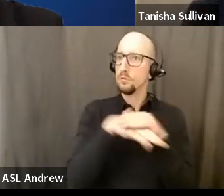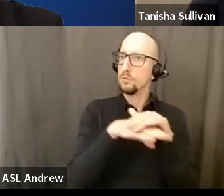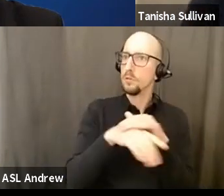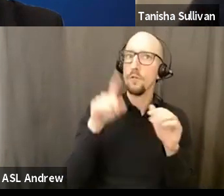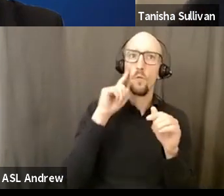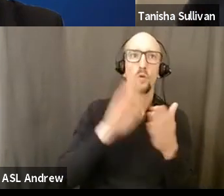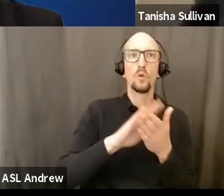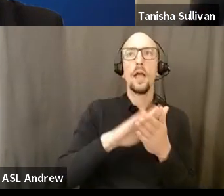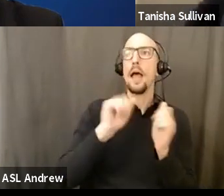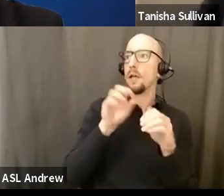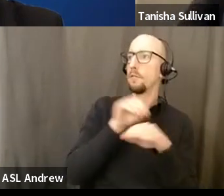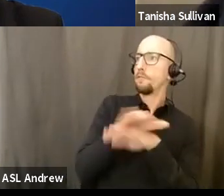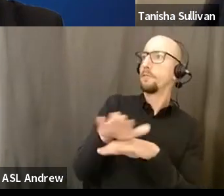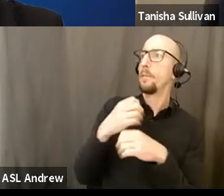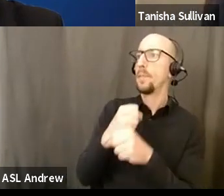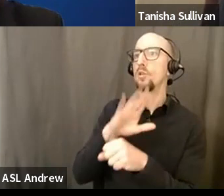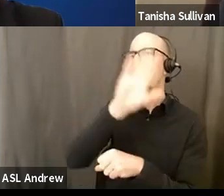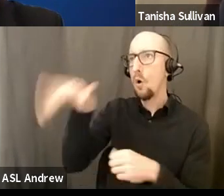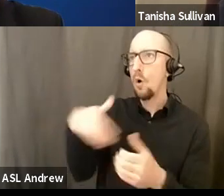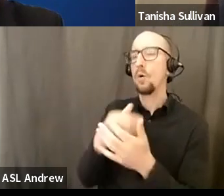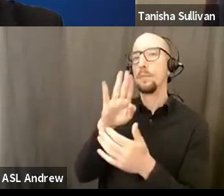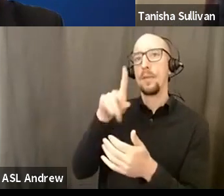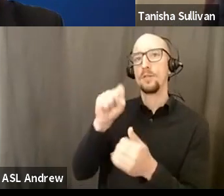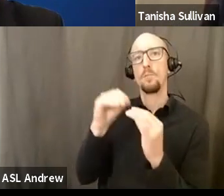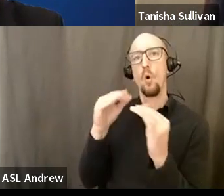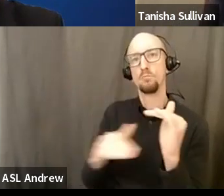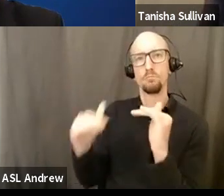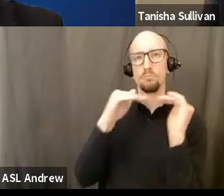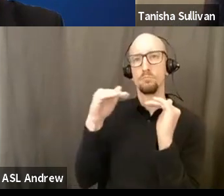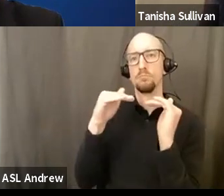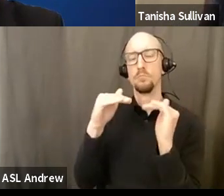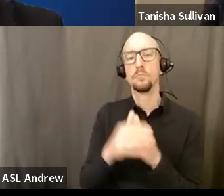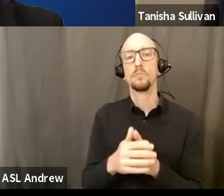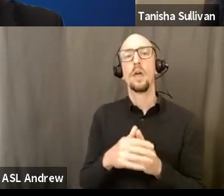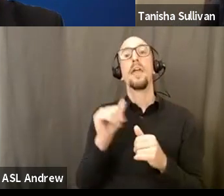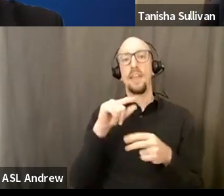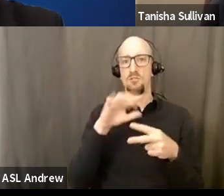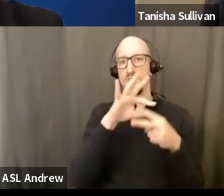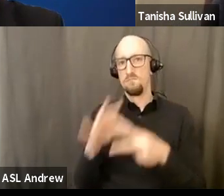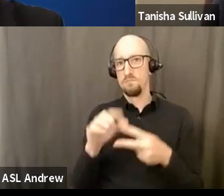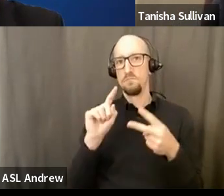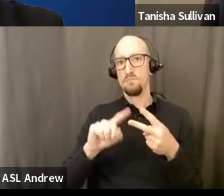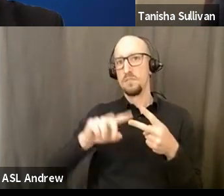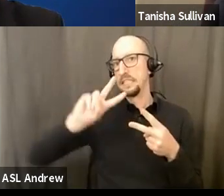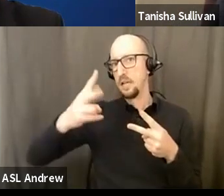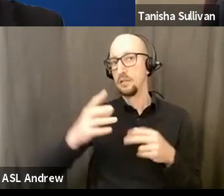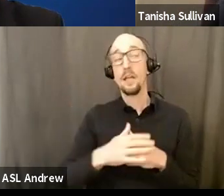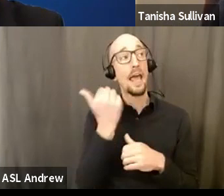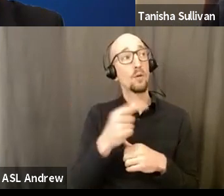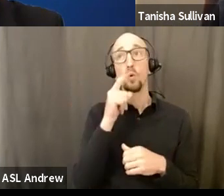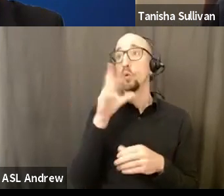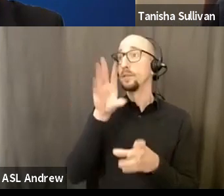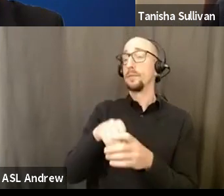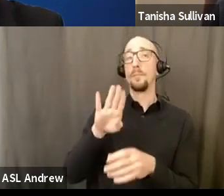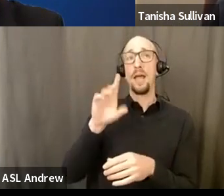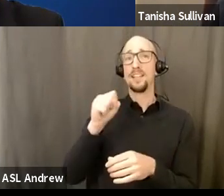the entire Boston Public Schools? That leads me to point 2. Anyone who's been around BPS for any length of